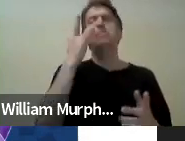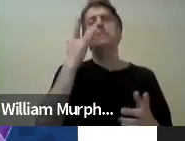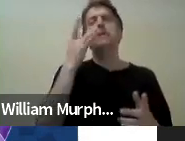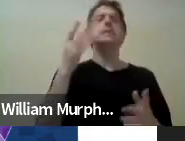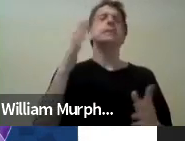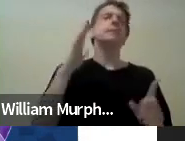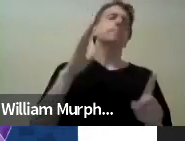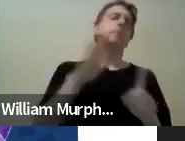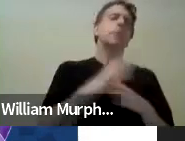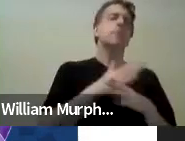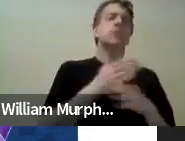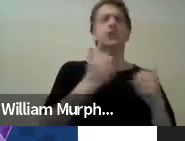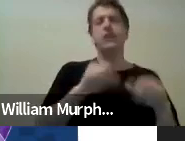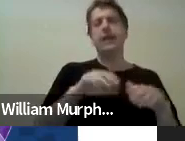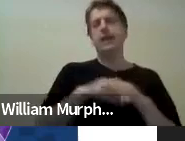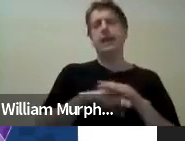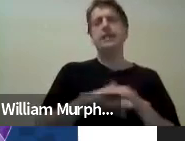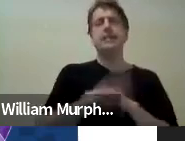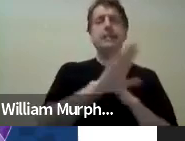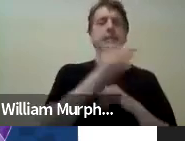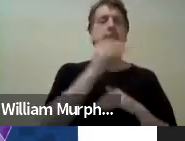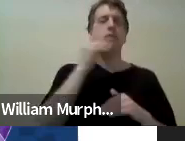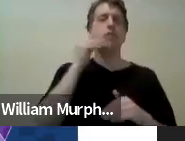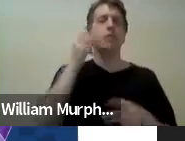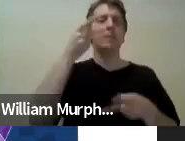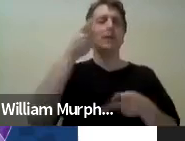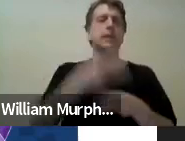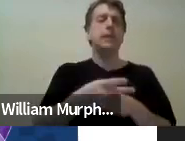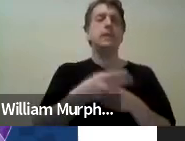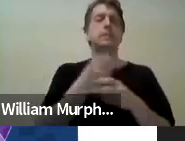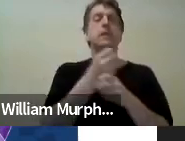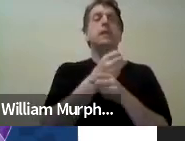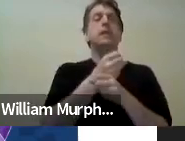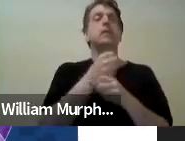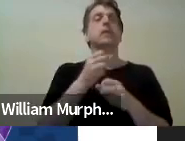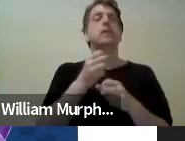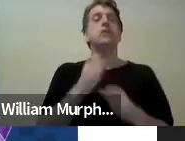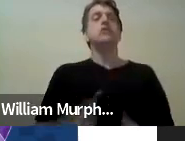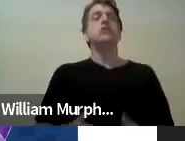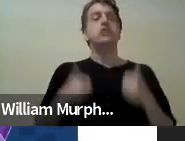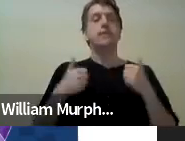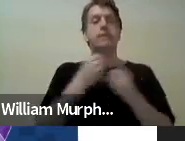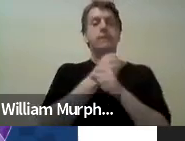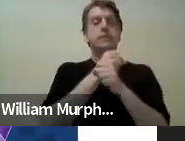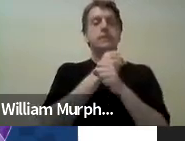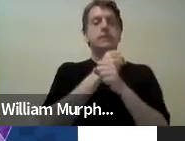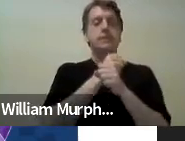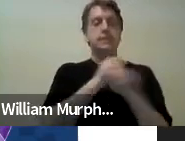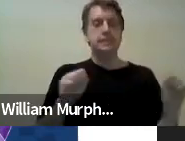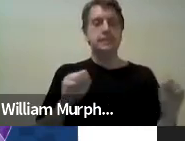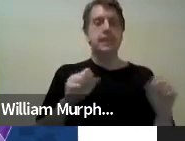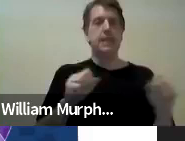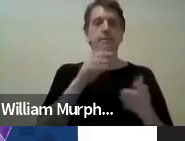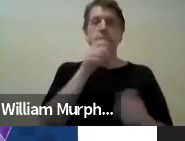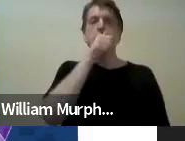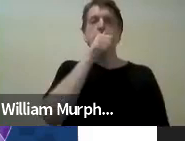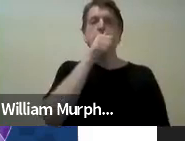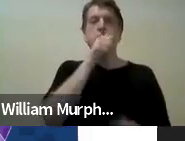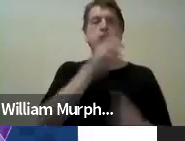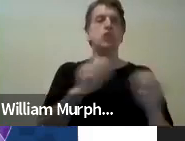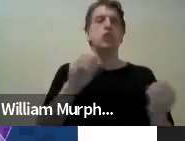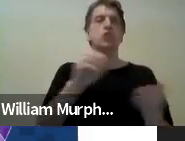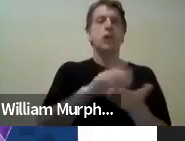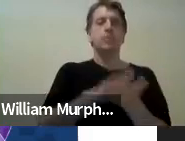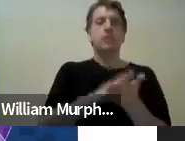they live. Keeping survivors safe, confidentiality, and no documentation requirements. By that,